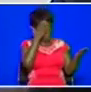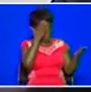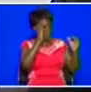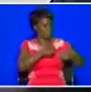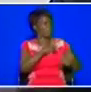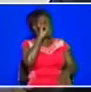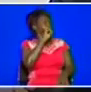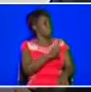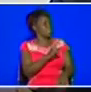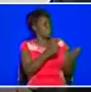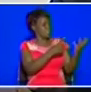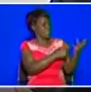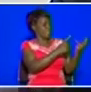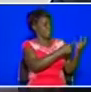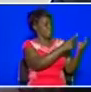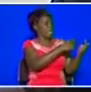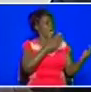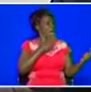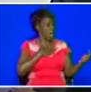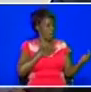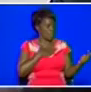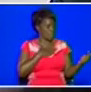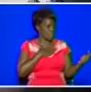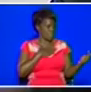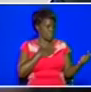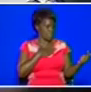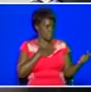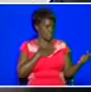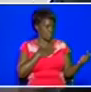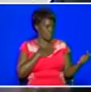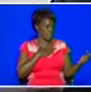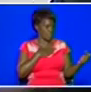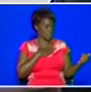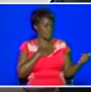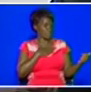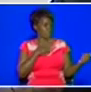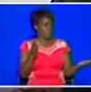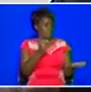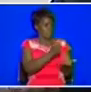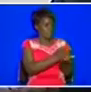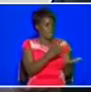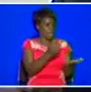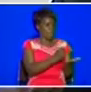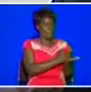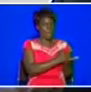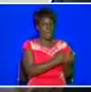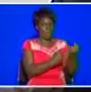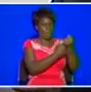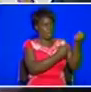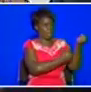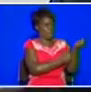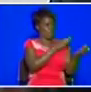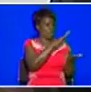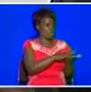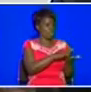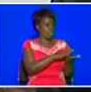If you look at our data, any fiscal data, our absorption of grants is very low. We